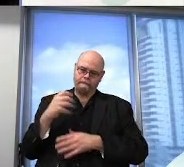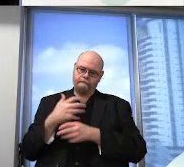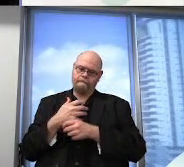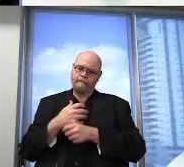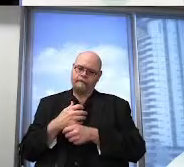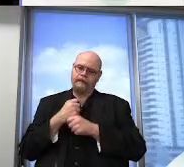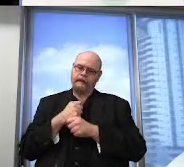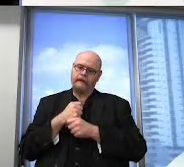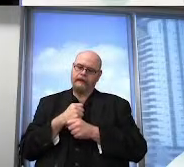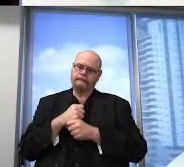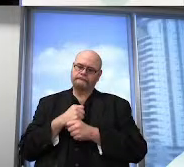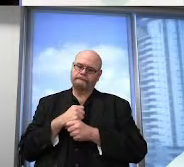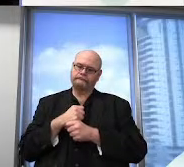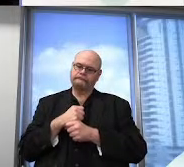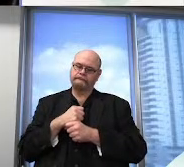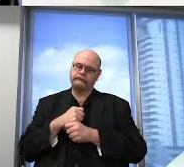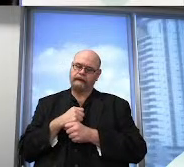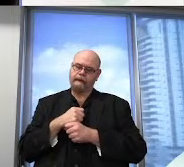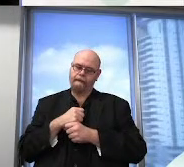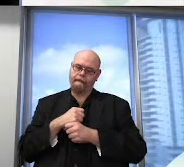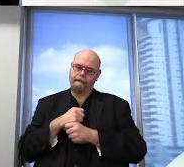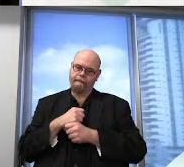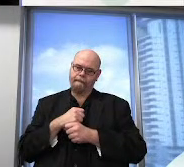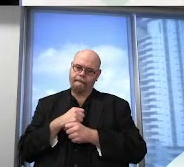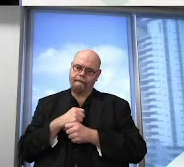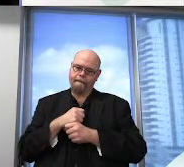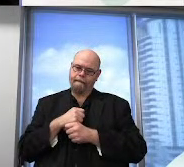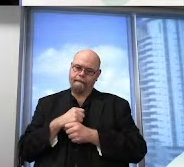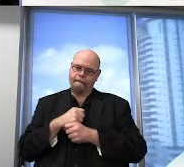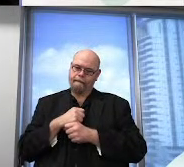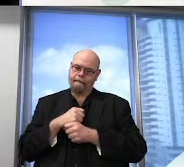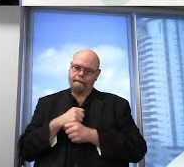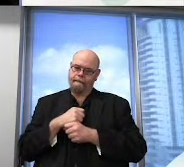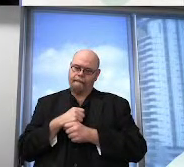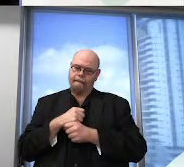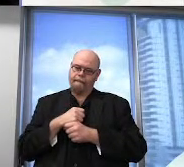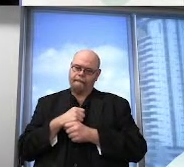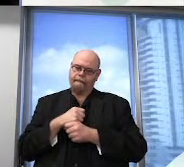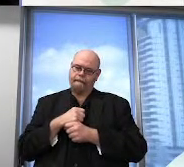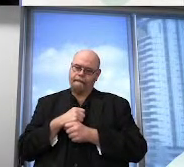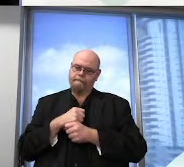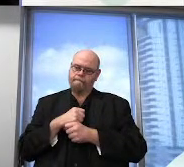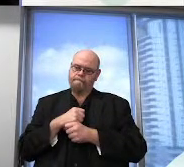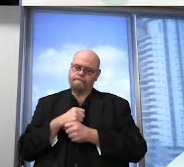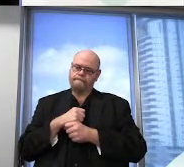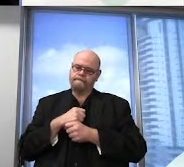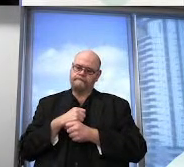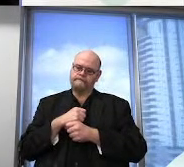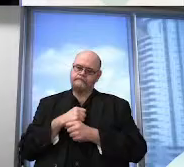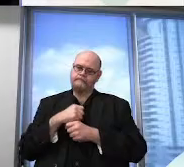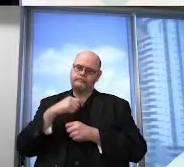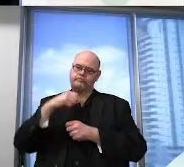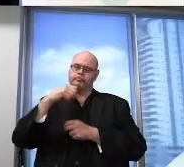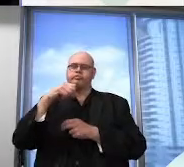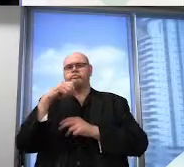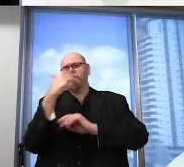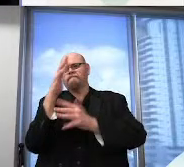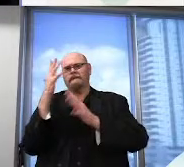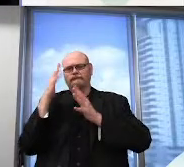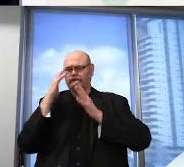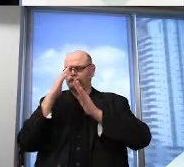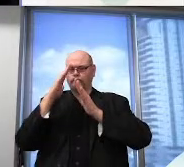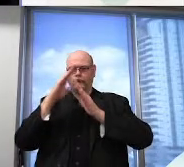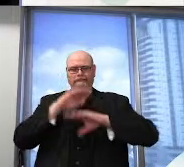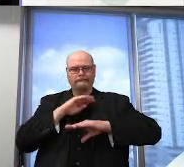To get the vegetation system to a point where it can be meet the expectations that